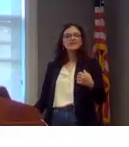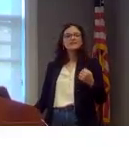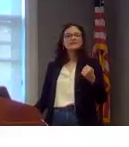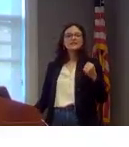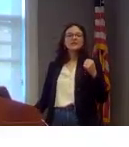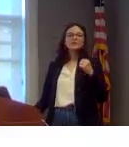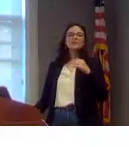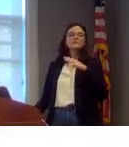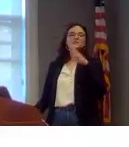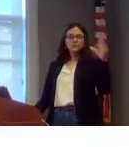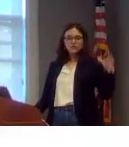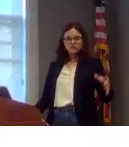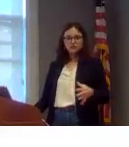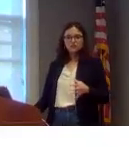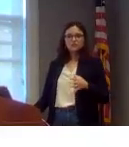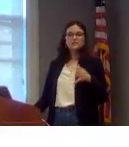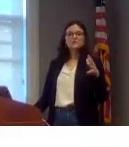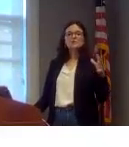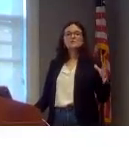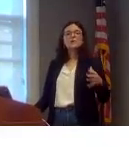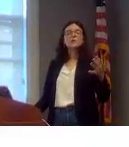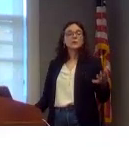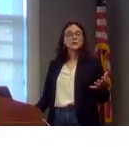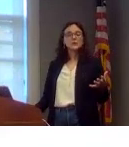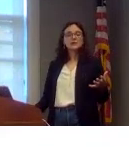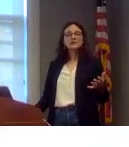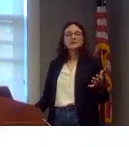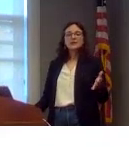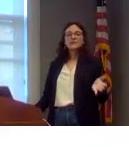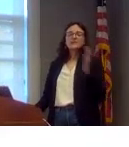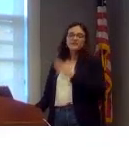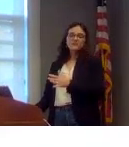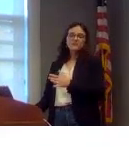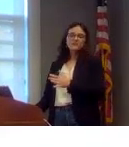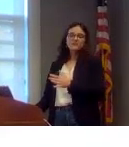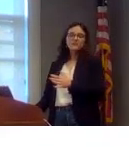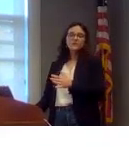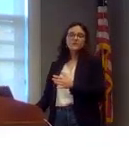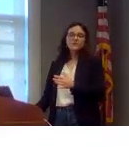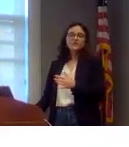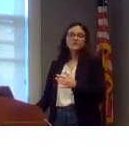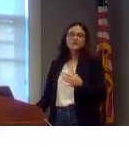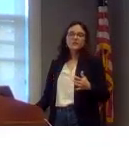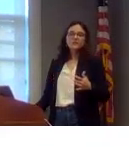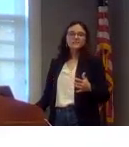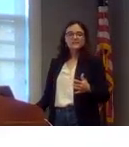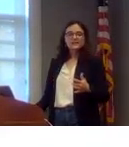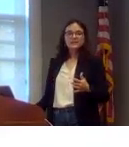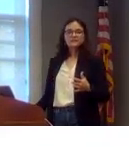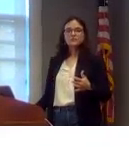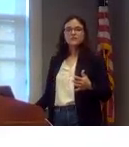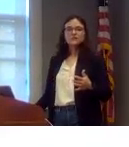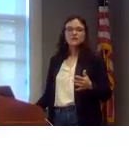the context and what the project has looked at so far and where we're going. And then the next presentation will focus in on an